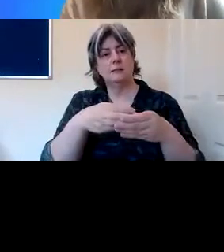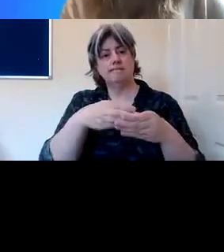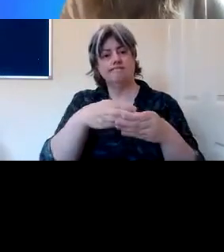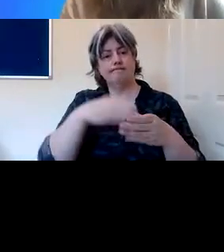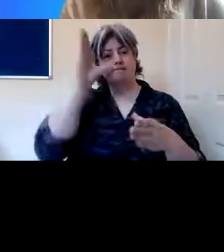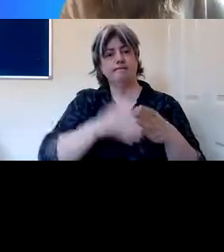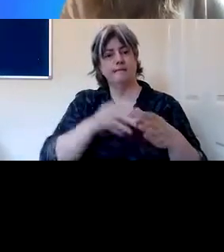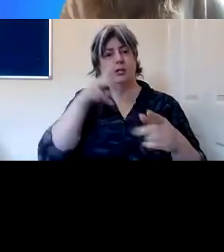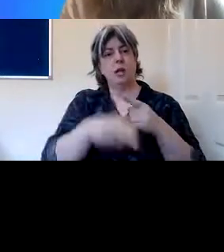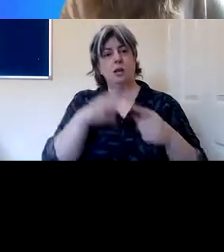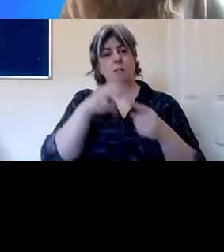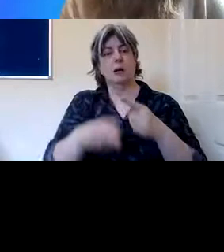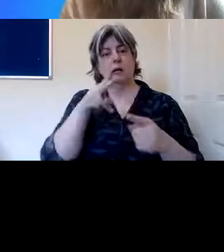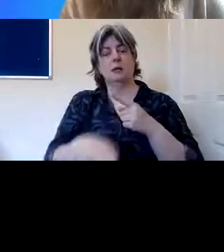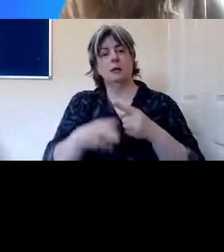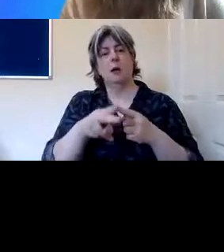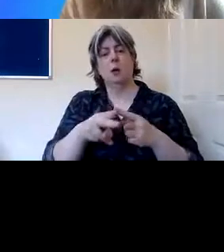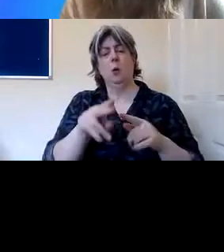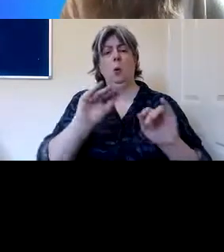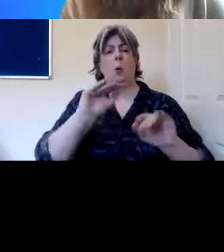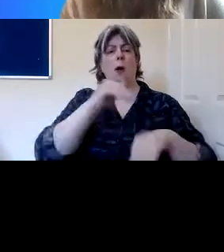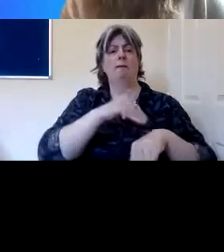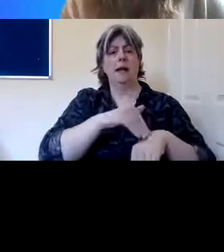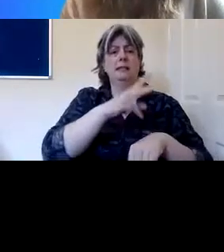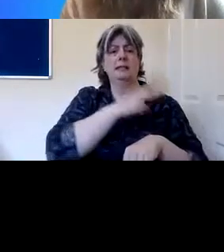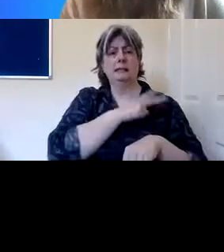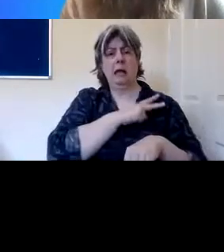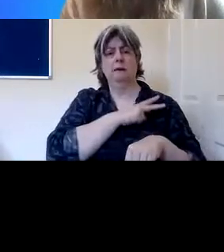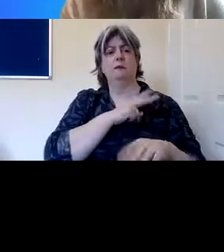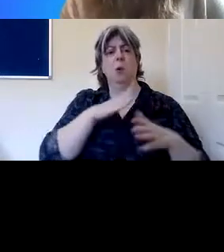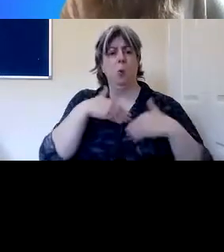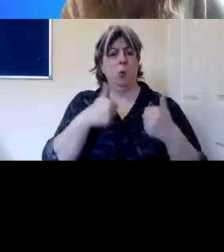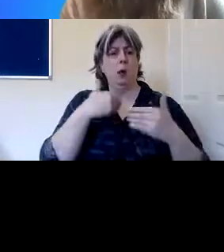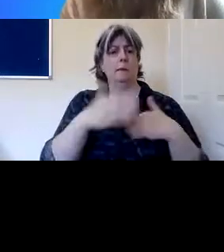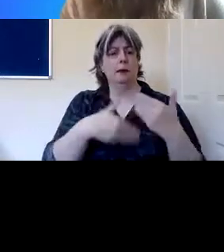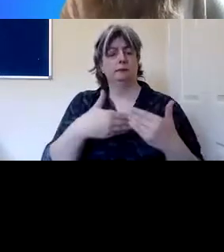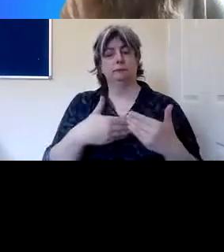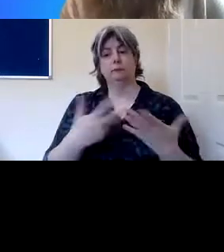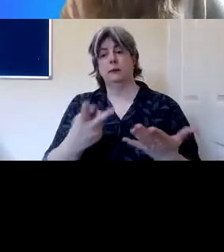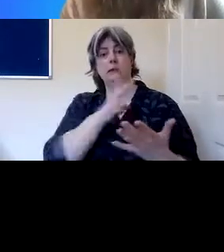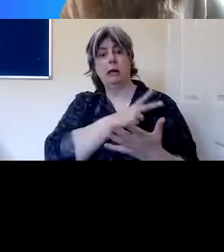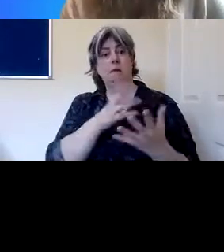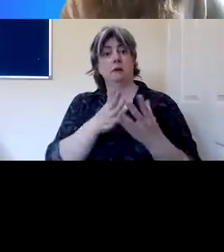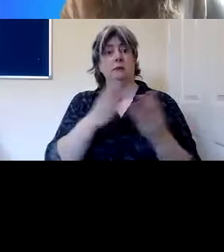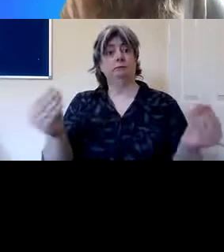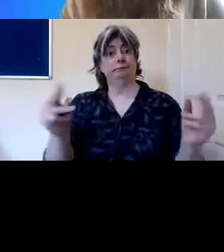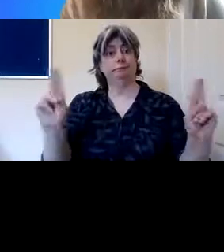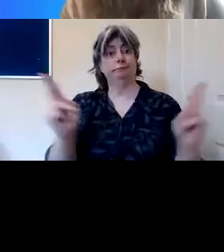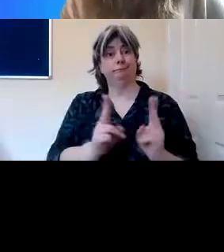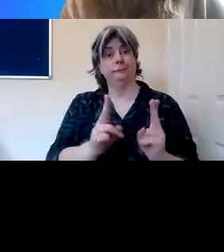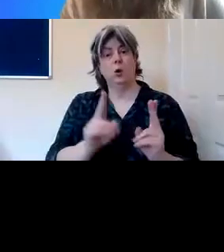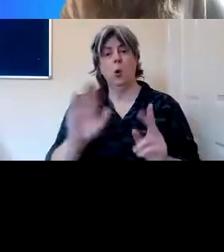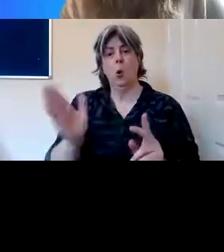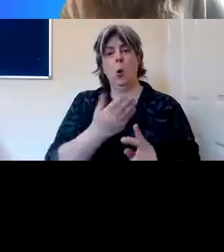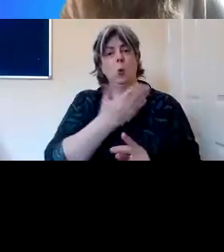massive impact on staffing, provision and wellbeing. The lack of staff meant that nearly all schools had to cut small group interventions.